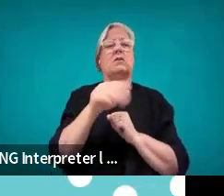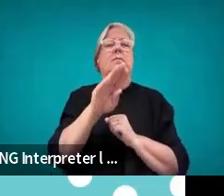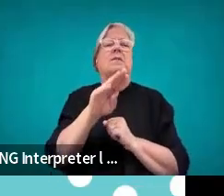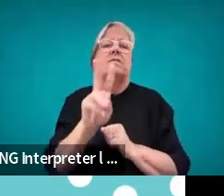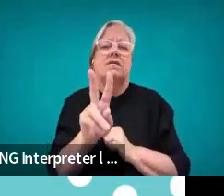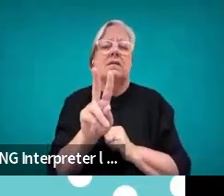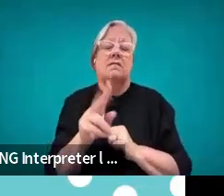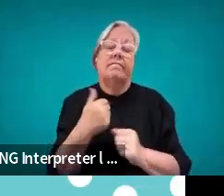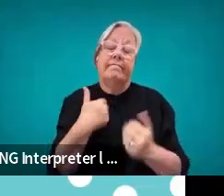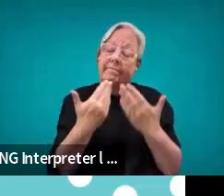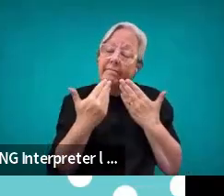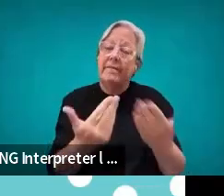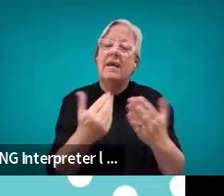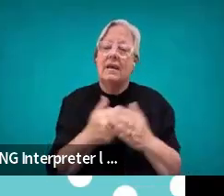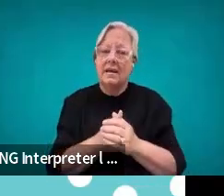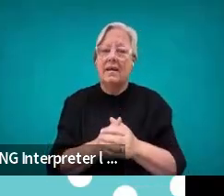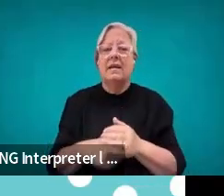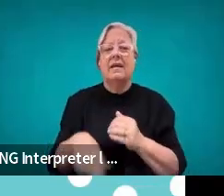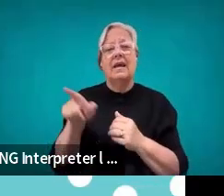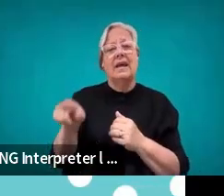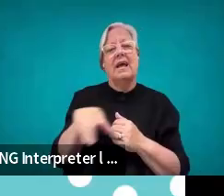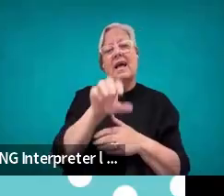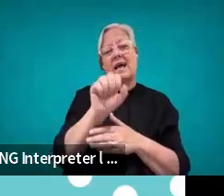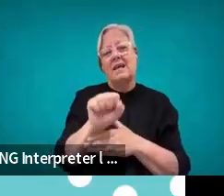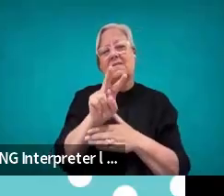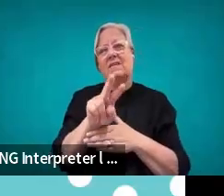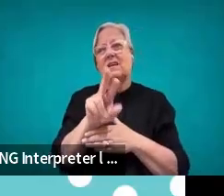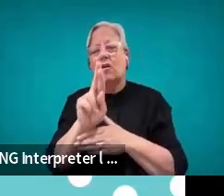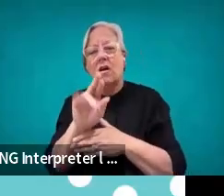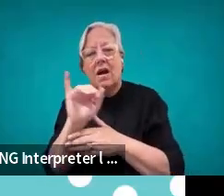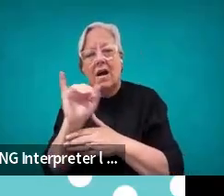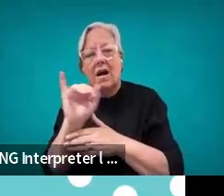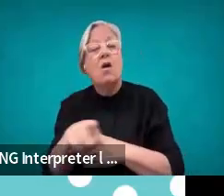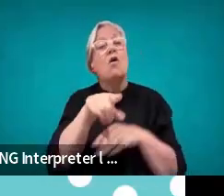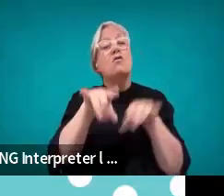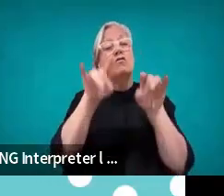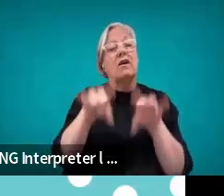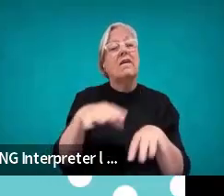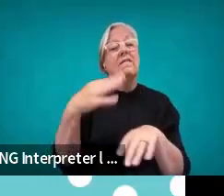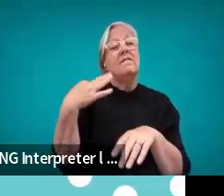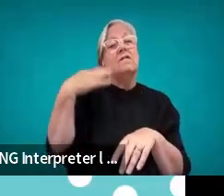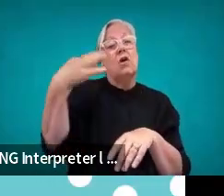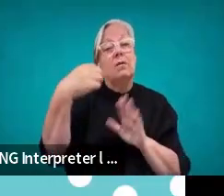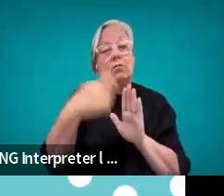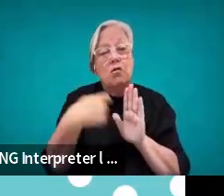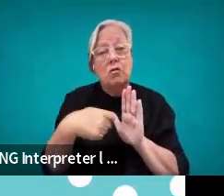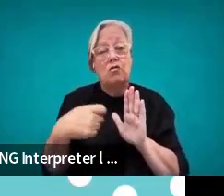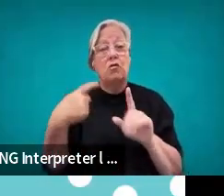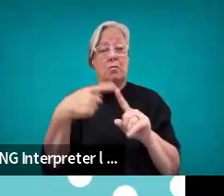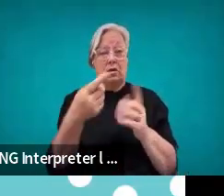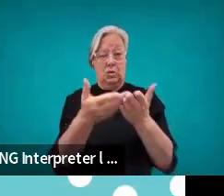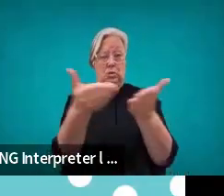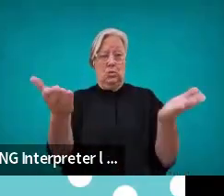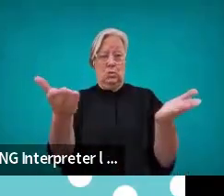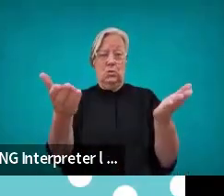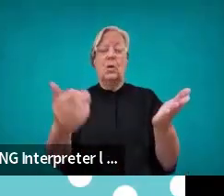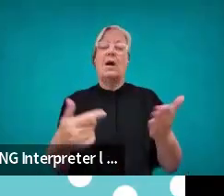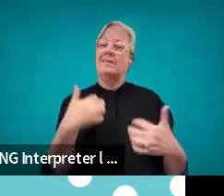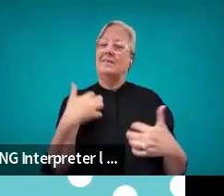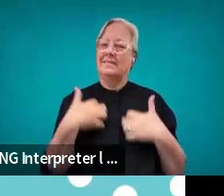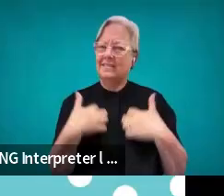once again to SVRI and to the Australian Volunteers Program and to all of you. I'm very much looking forward